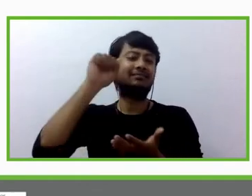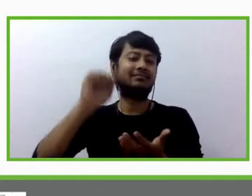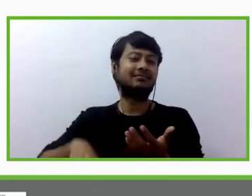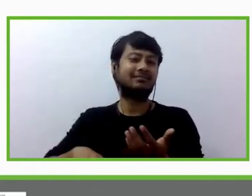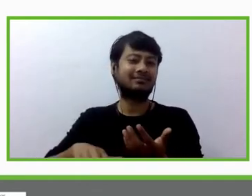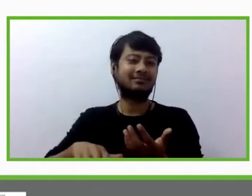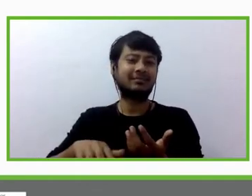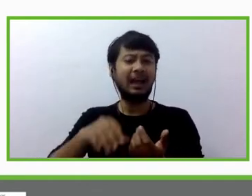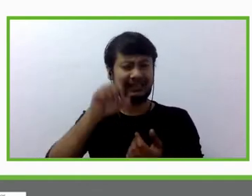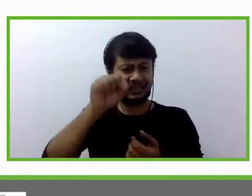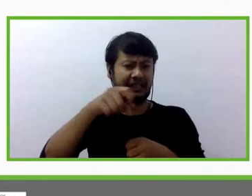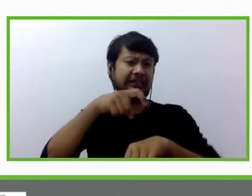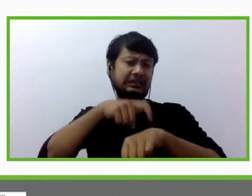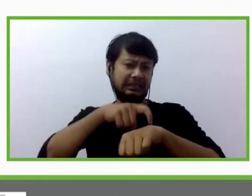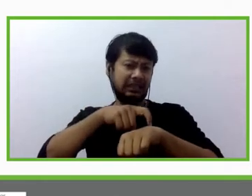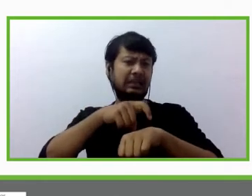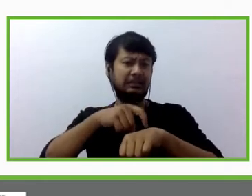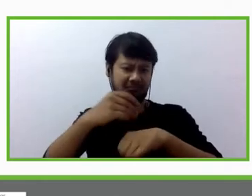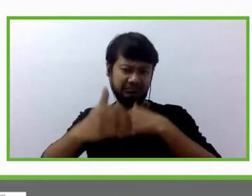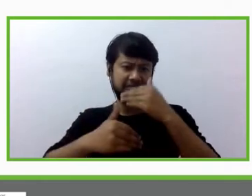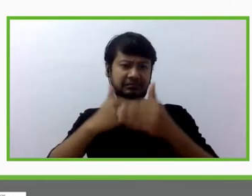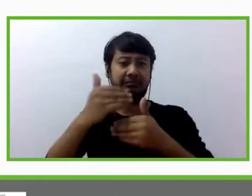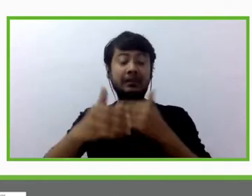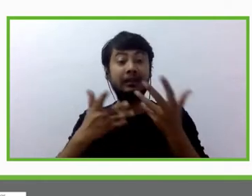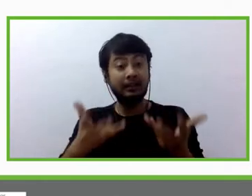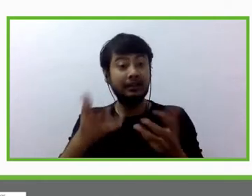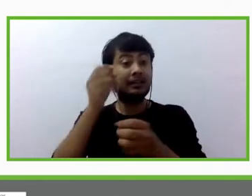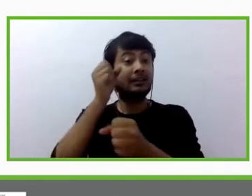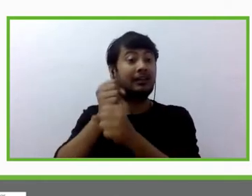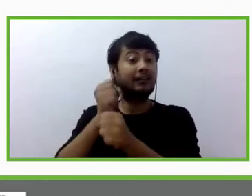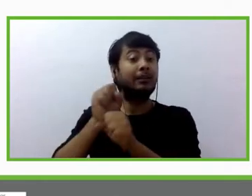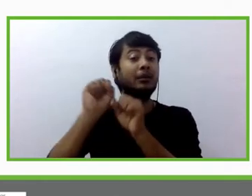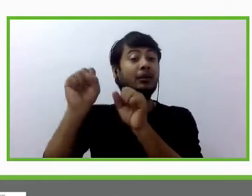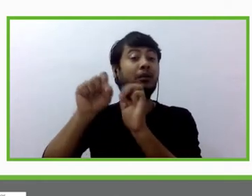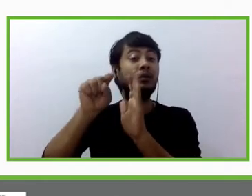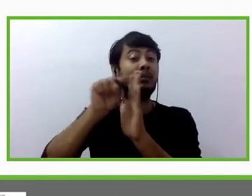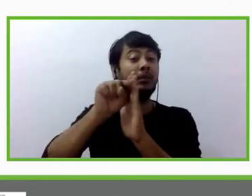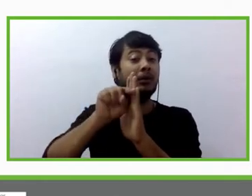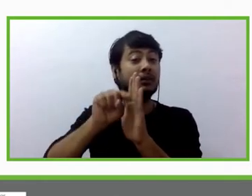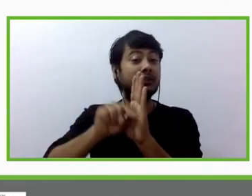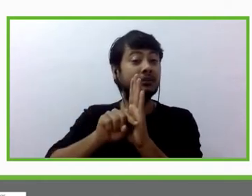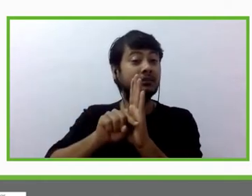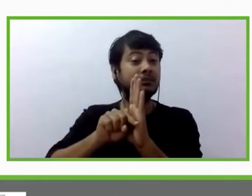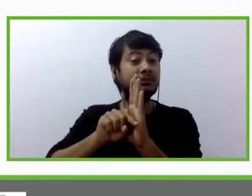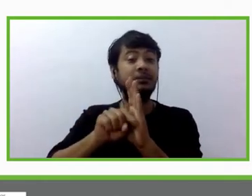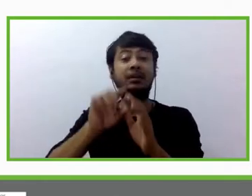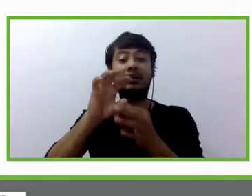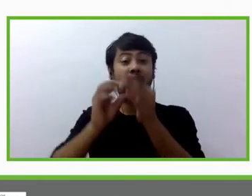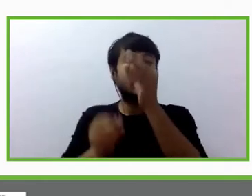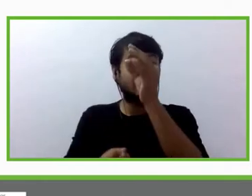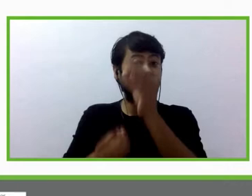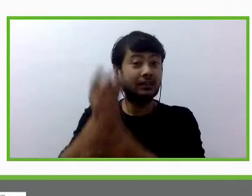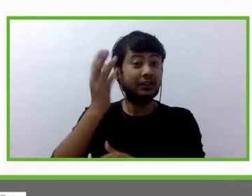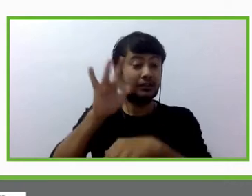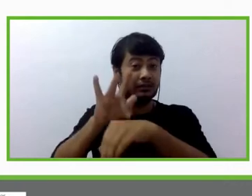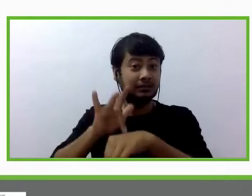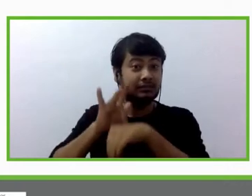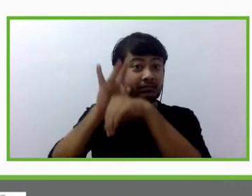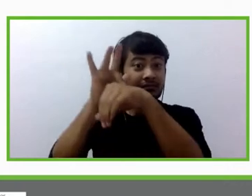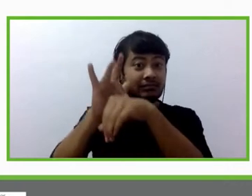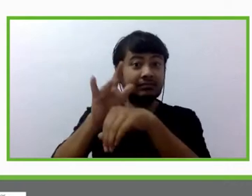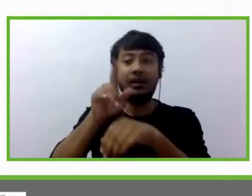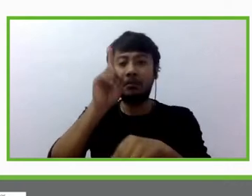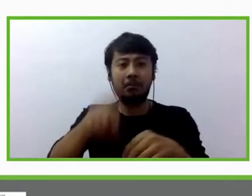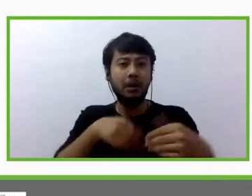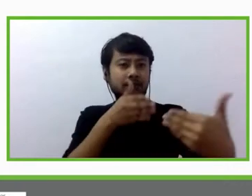why policies, education, training, engaging with people who are different, trying to get to